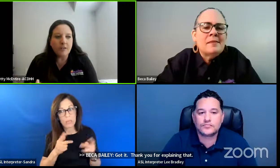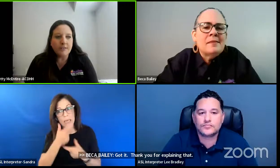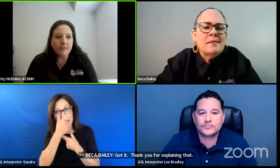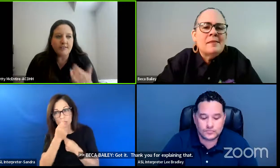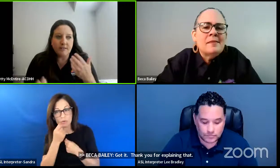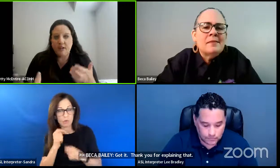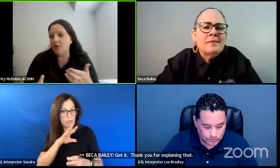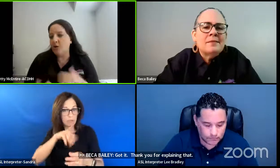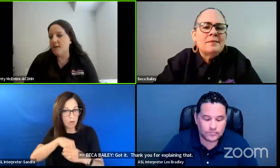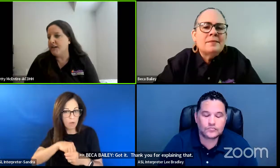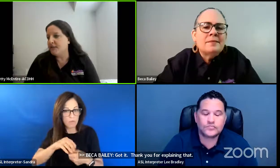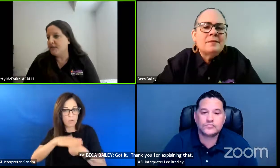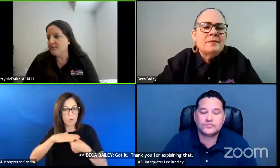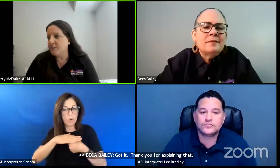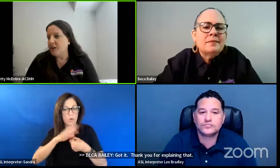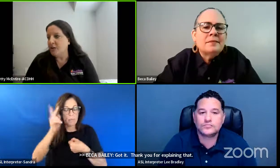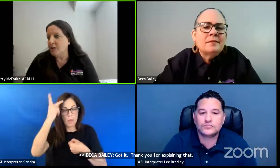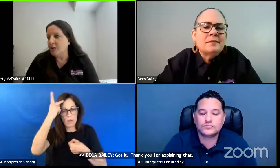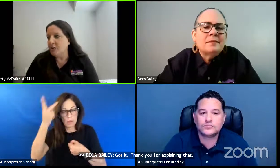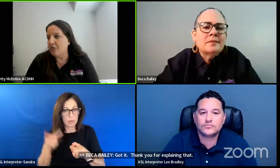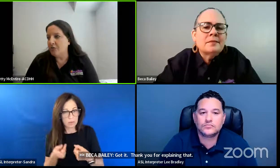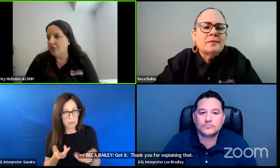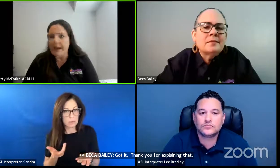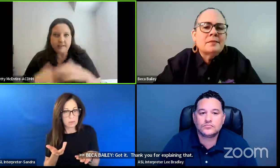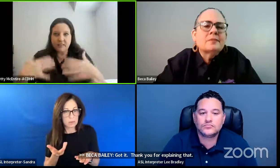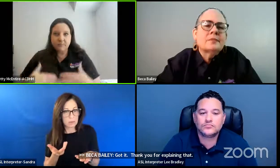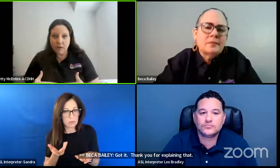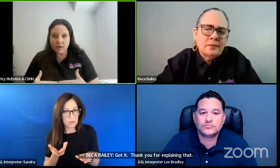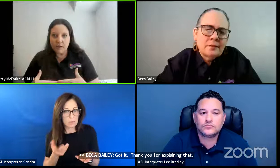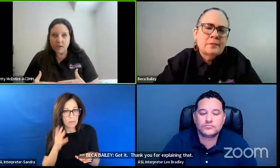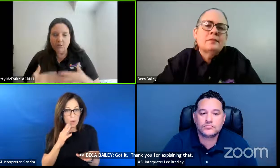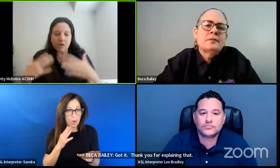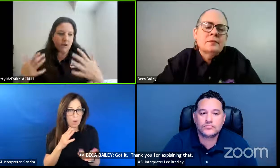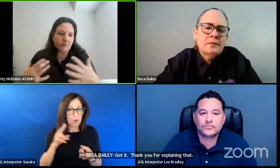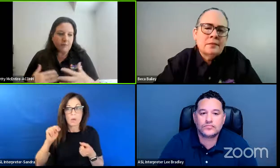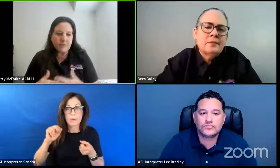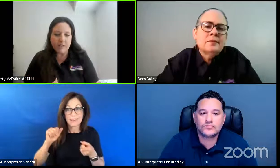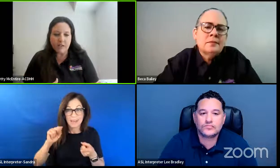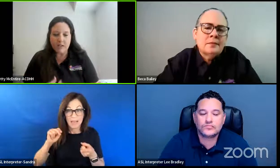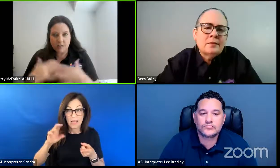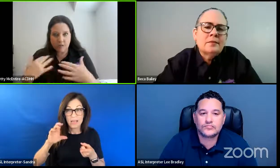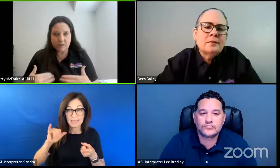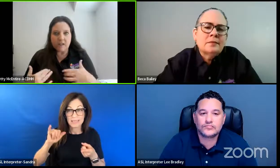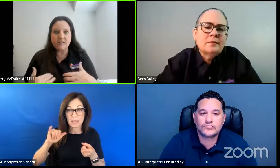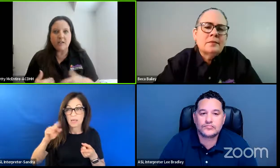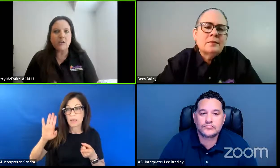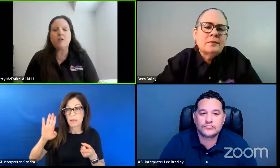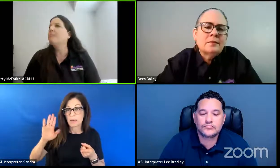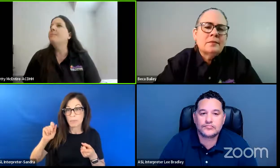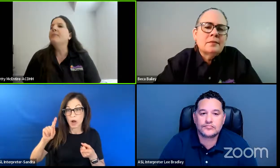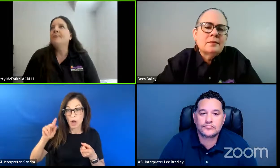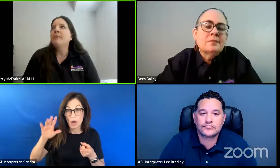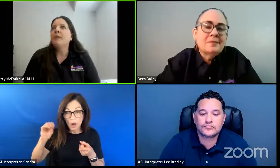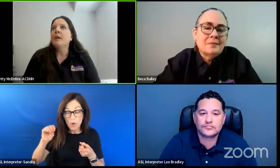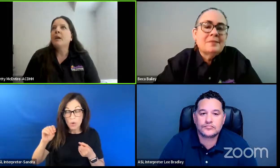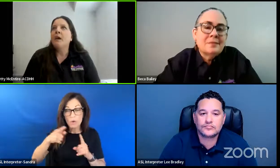local politics, and they know that, Nancy Bardo from the Senate is her state